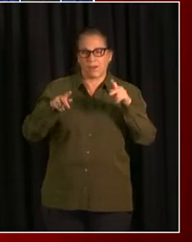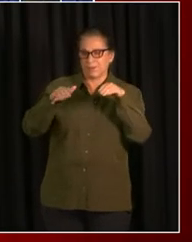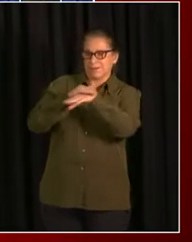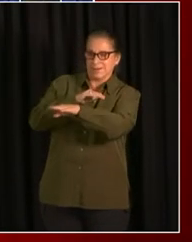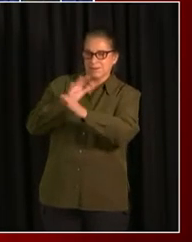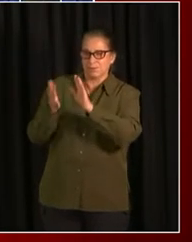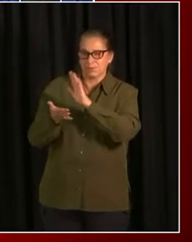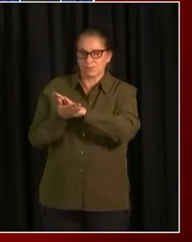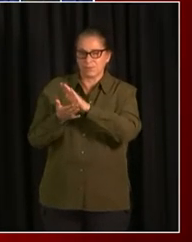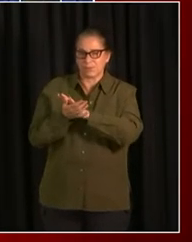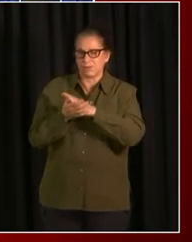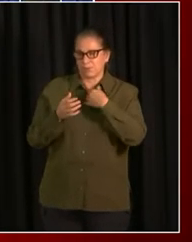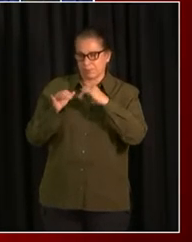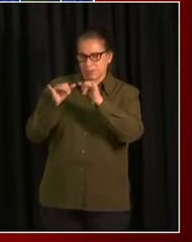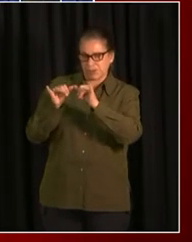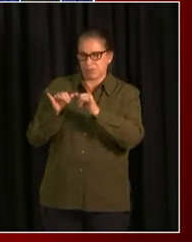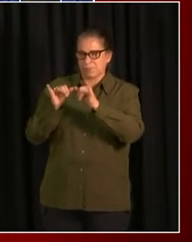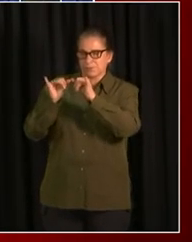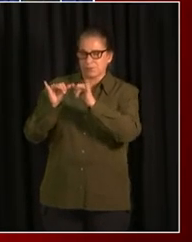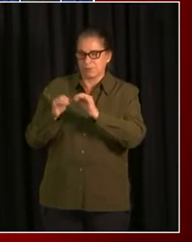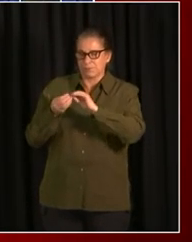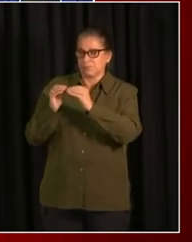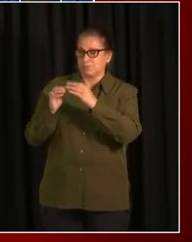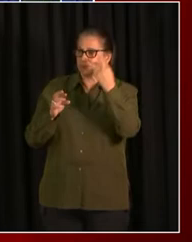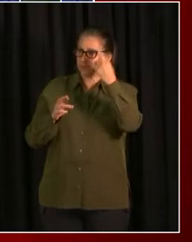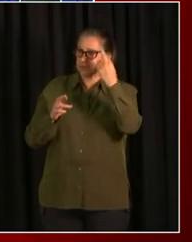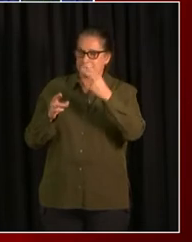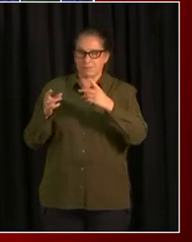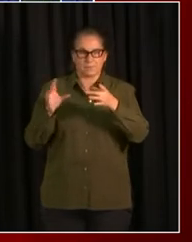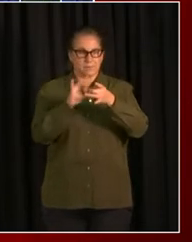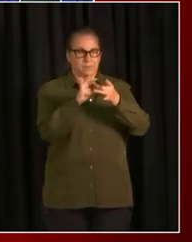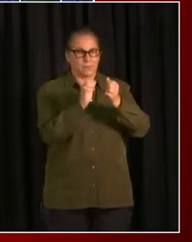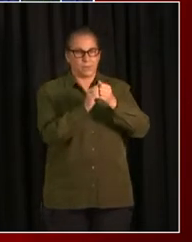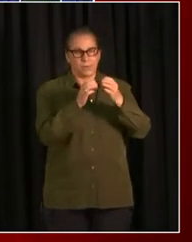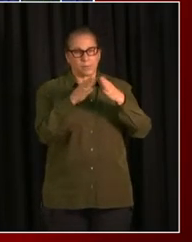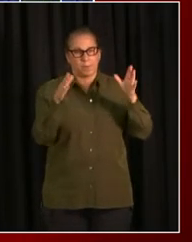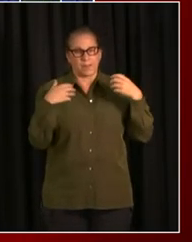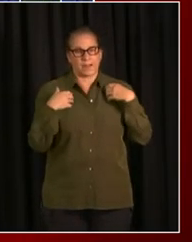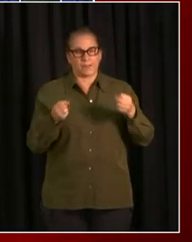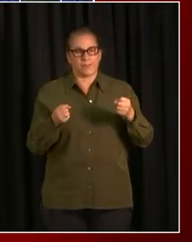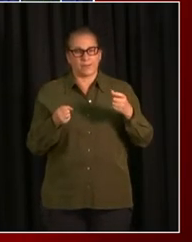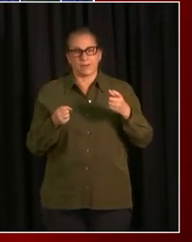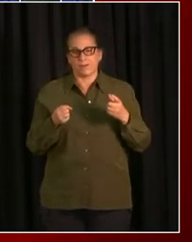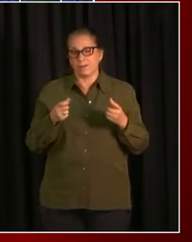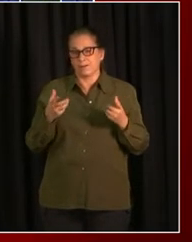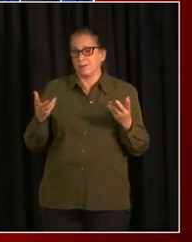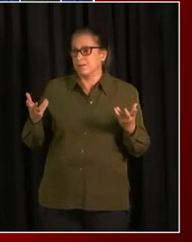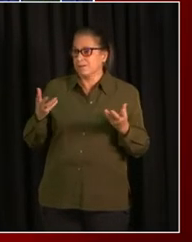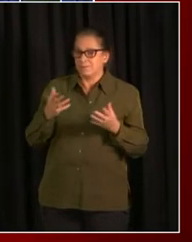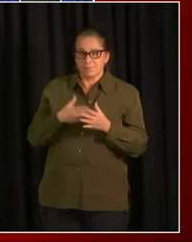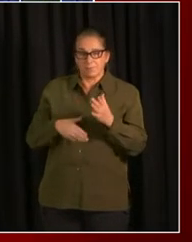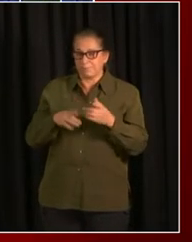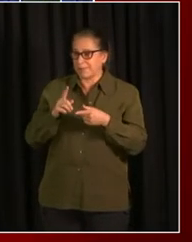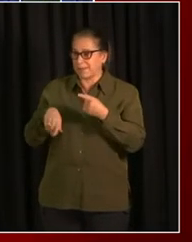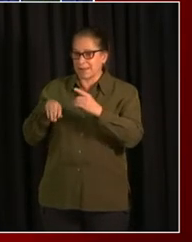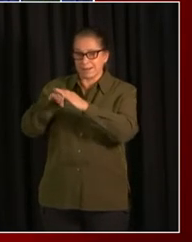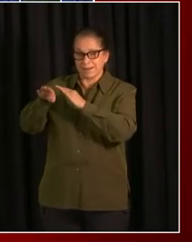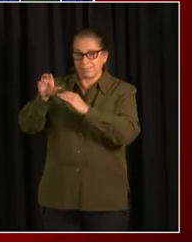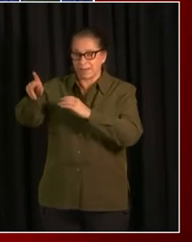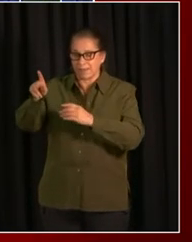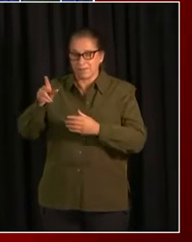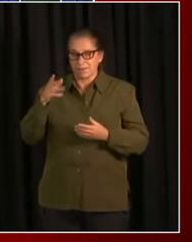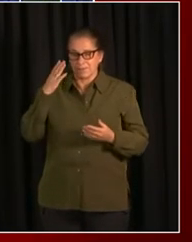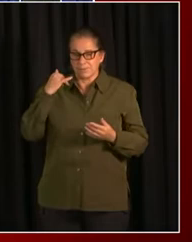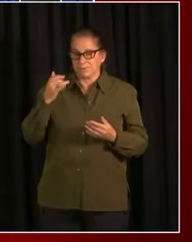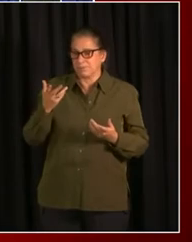genuinely probably can't come back for health reasons. And there's those that can't come back for childcare or